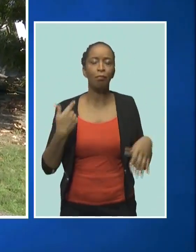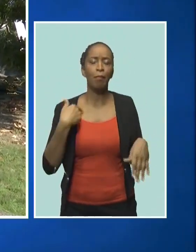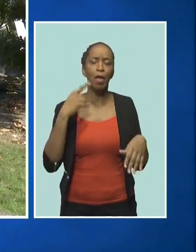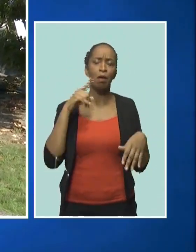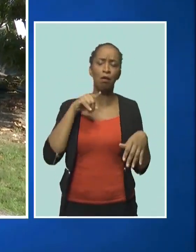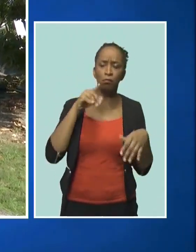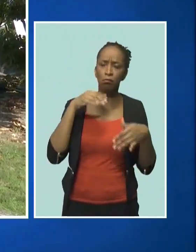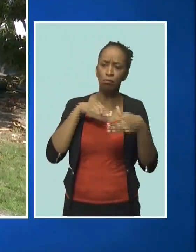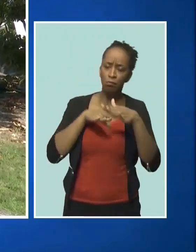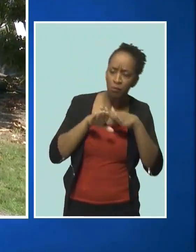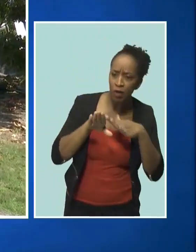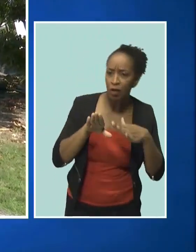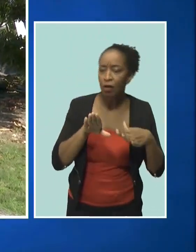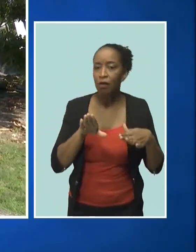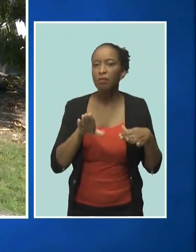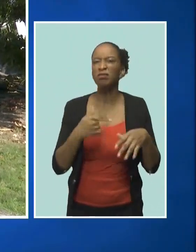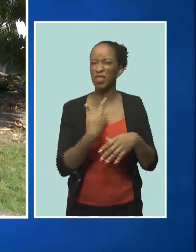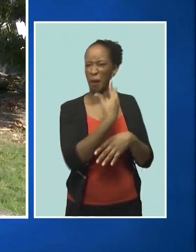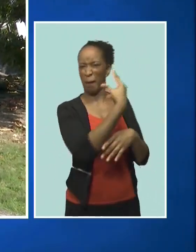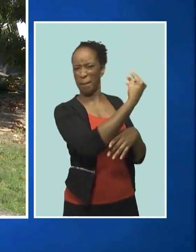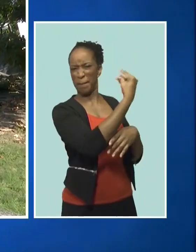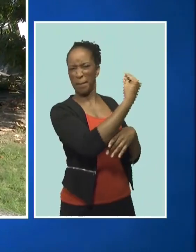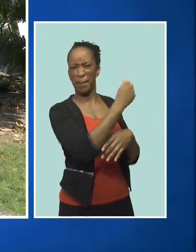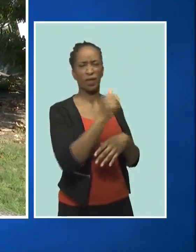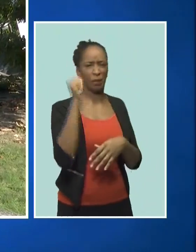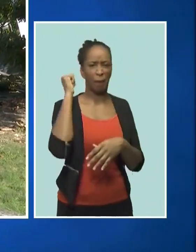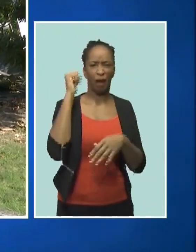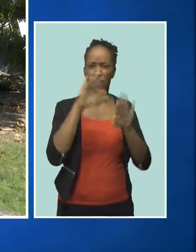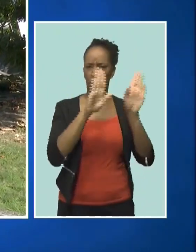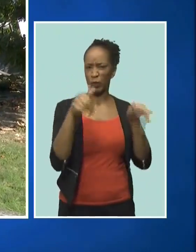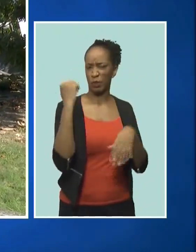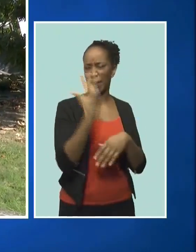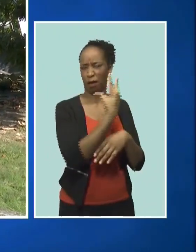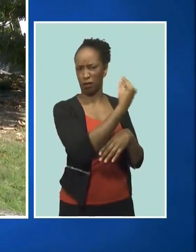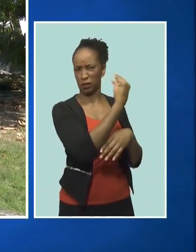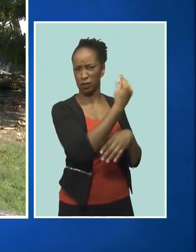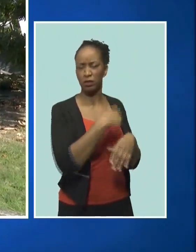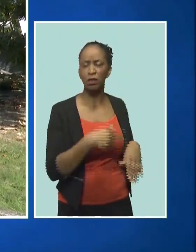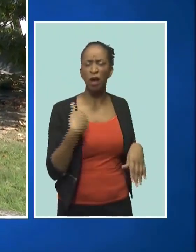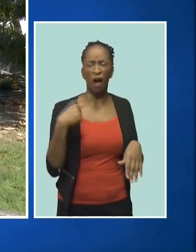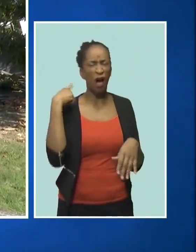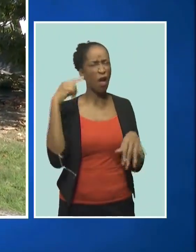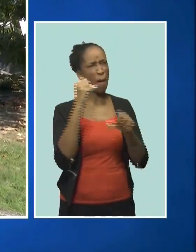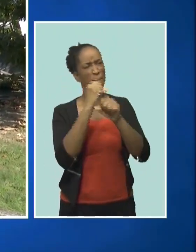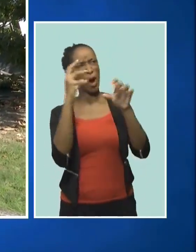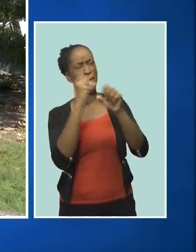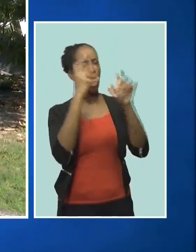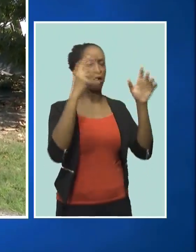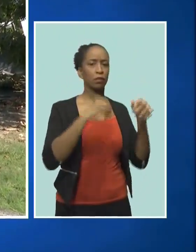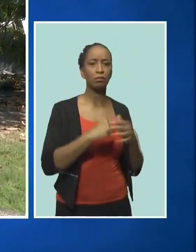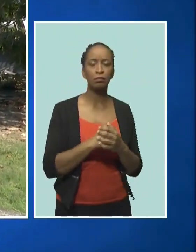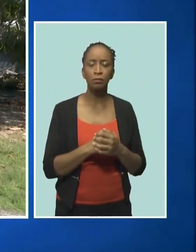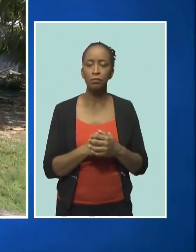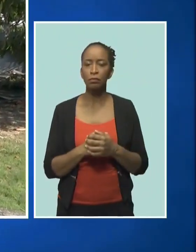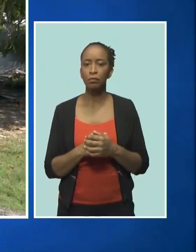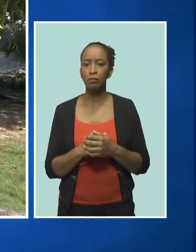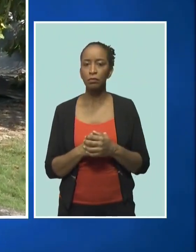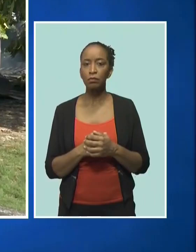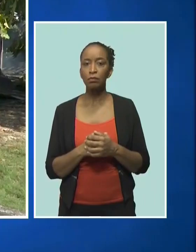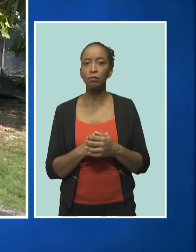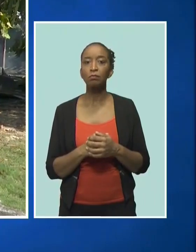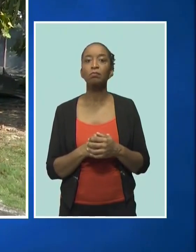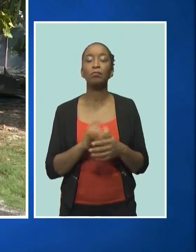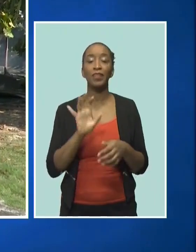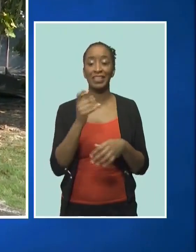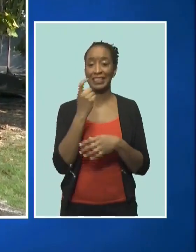said me, because it came from the back. And the front side of the body here, sparks, boom, and the glass started to